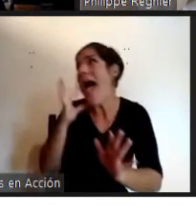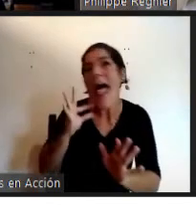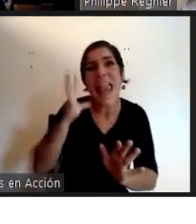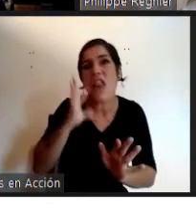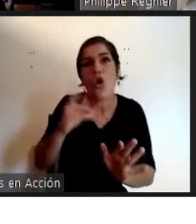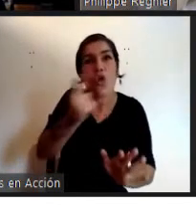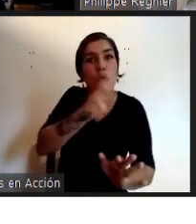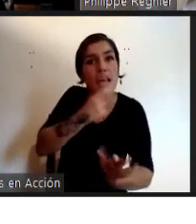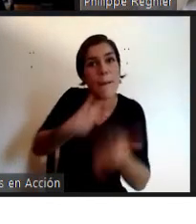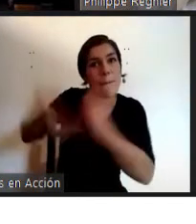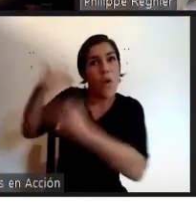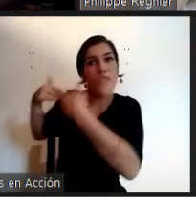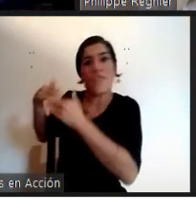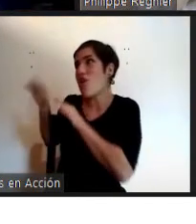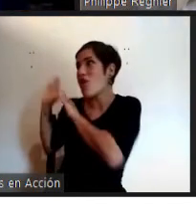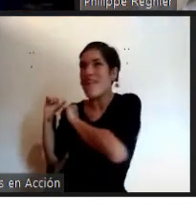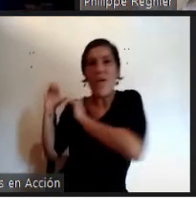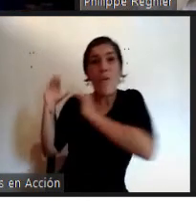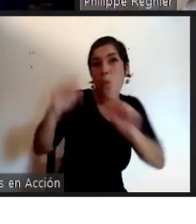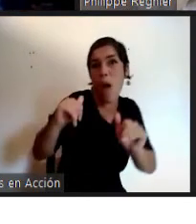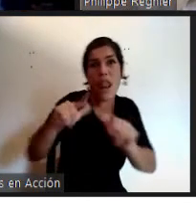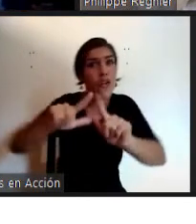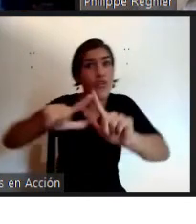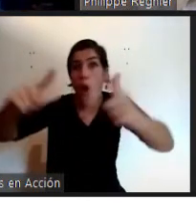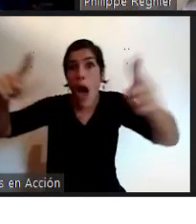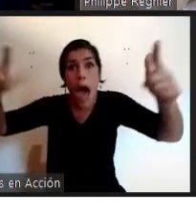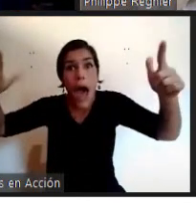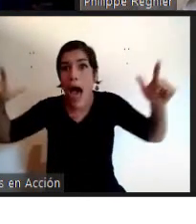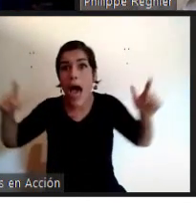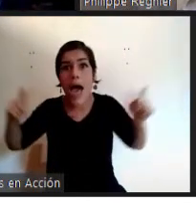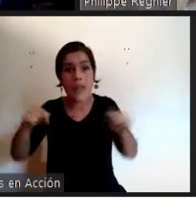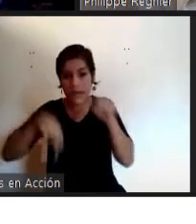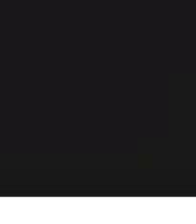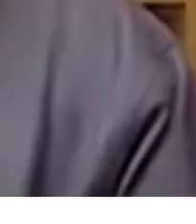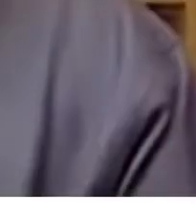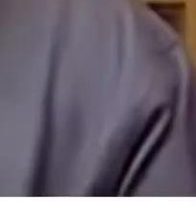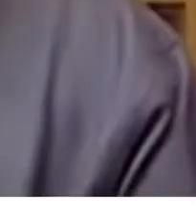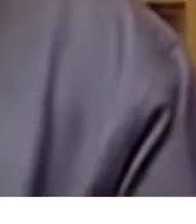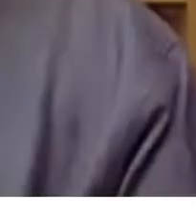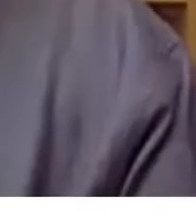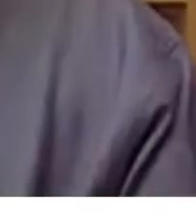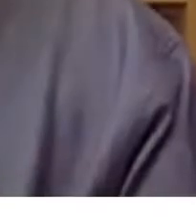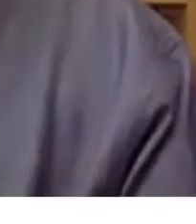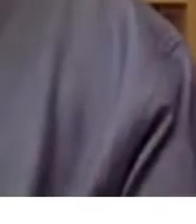this way. There is no fine-tuning so far for us to give it a label.